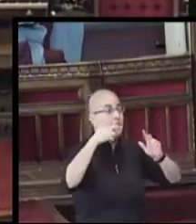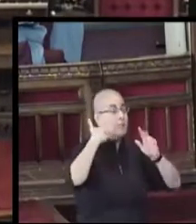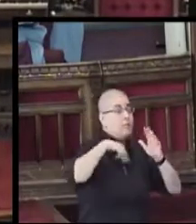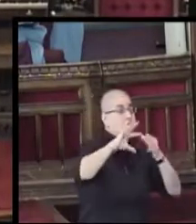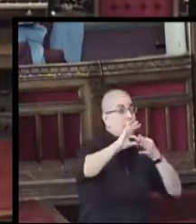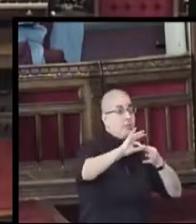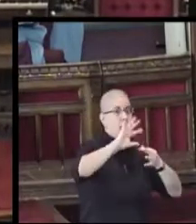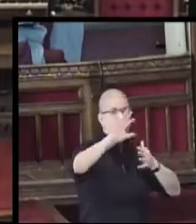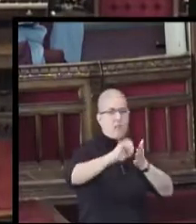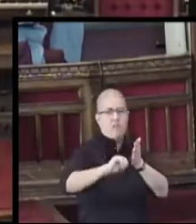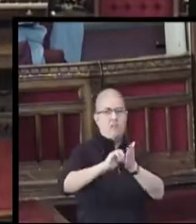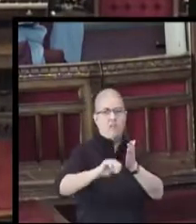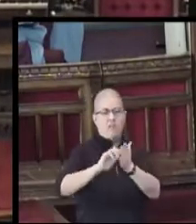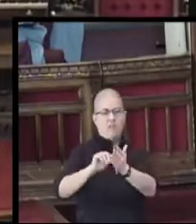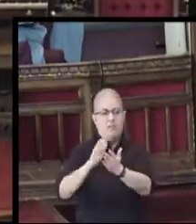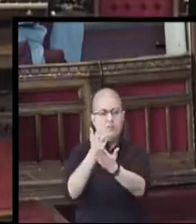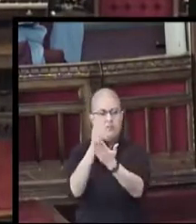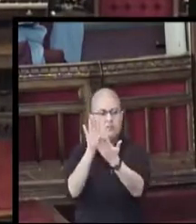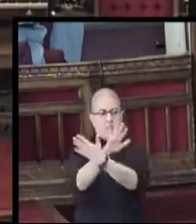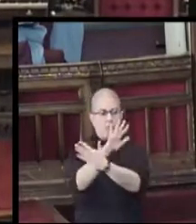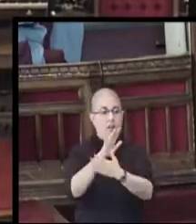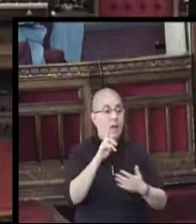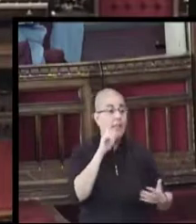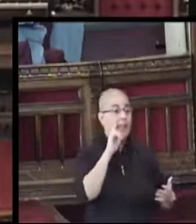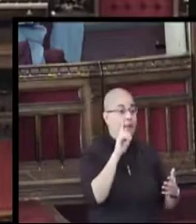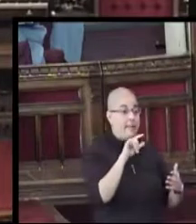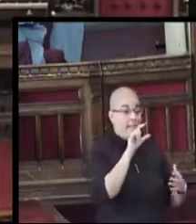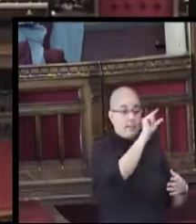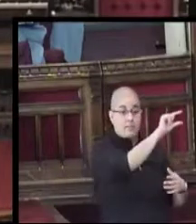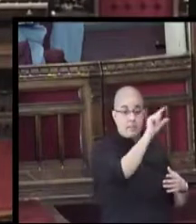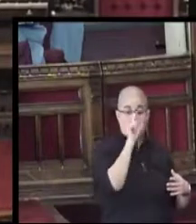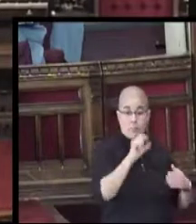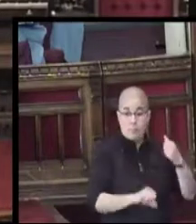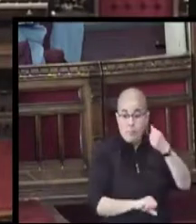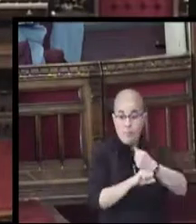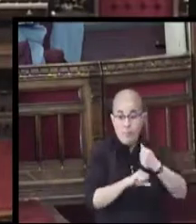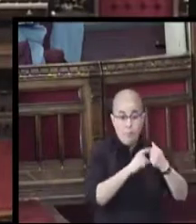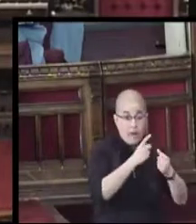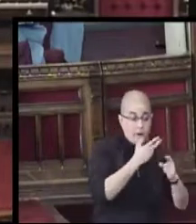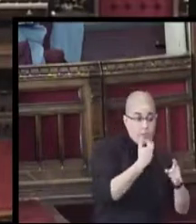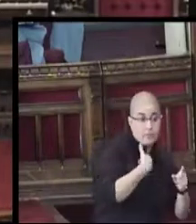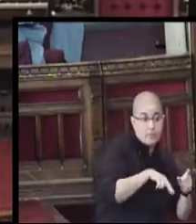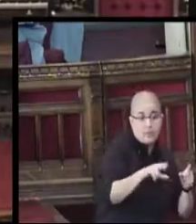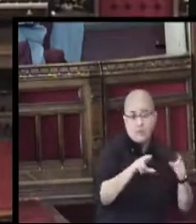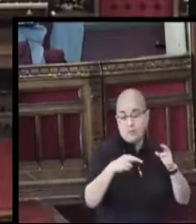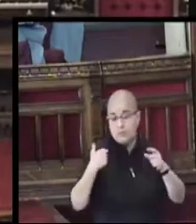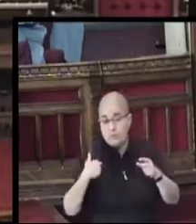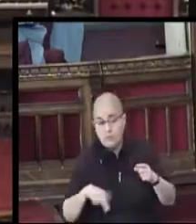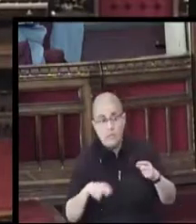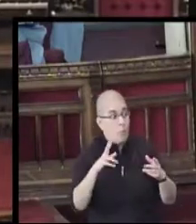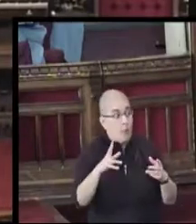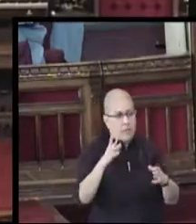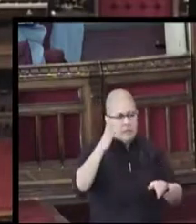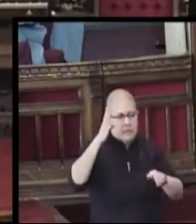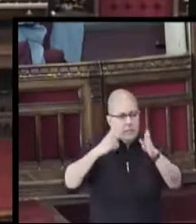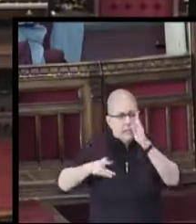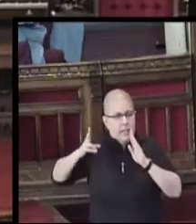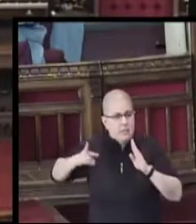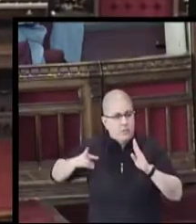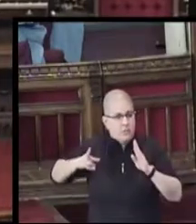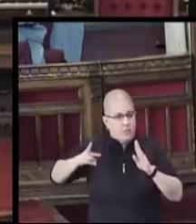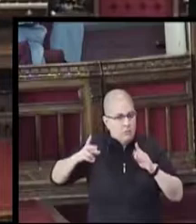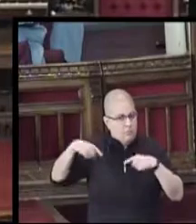And I think the state should not be taking sides in promoting one religion, even if that religion is a historical one.